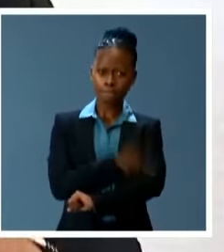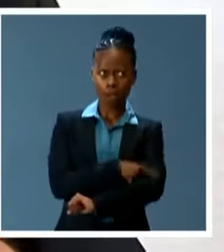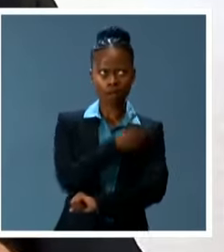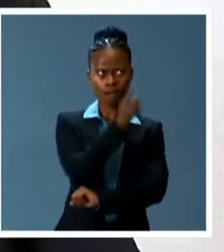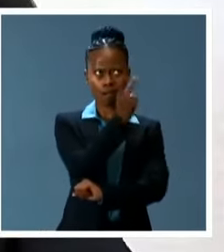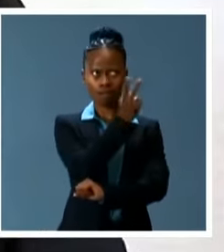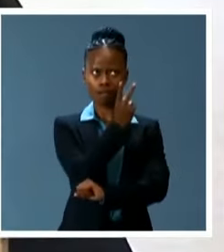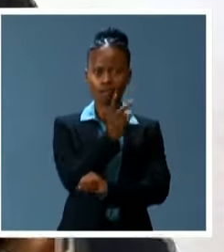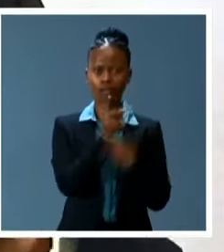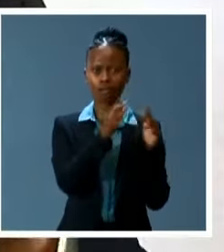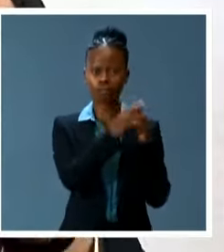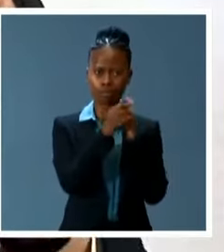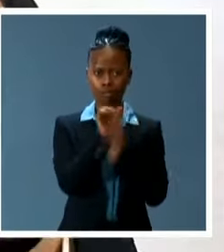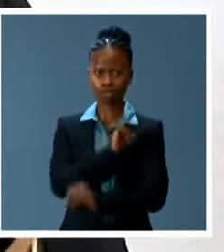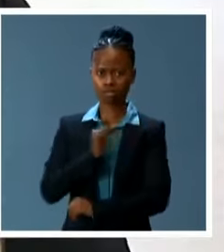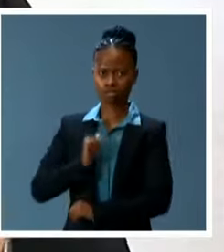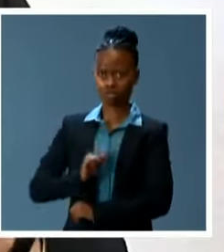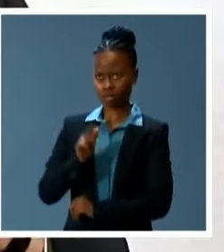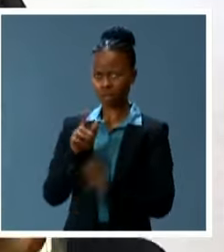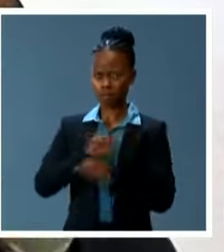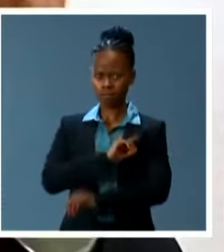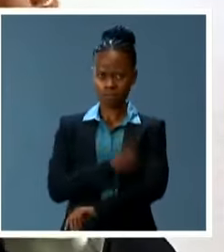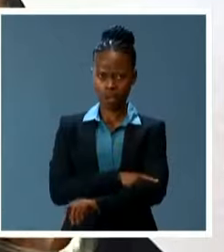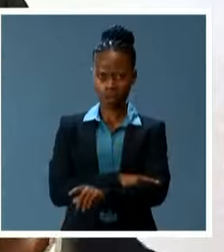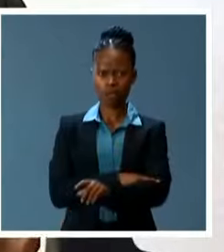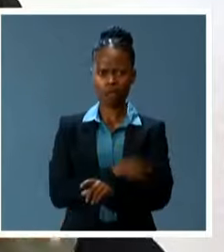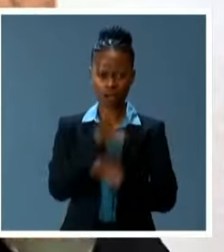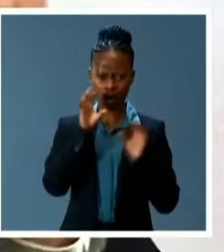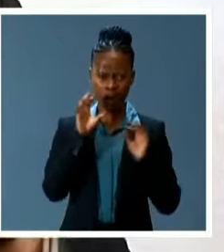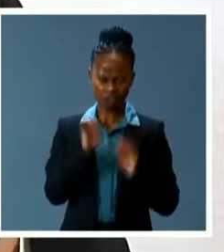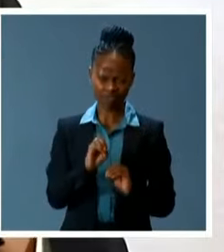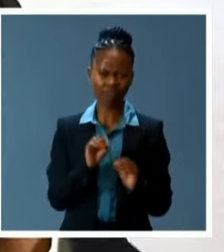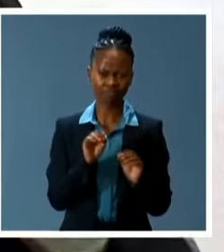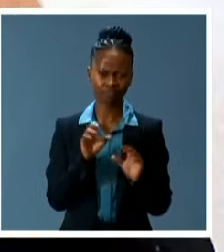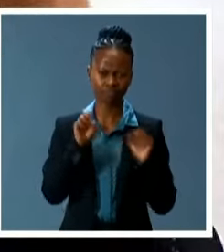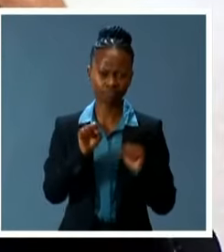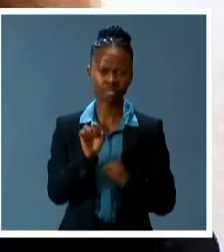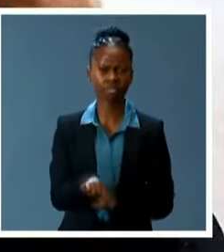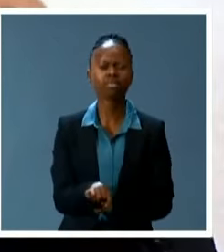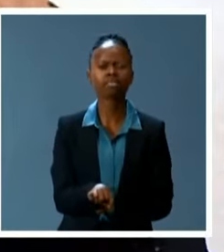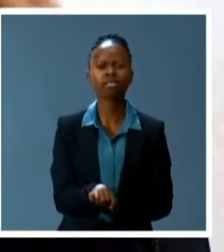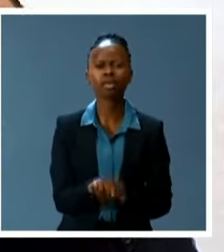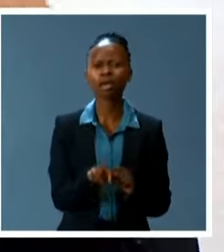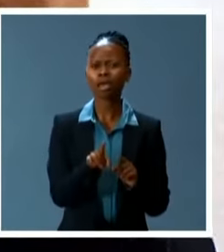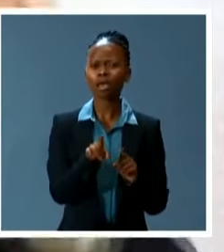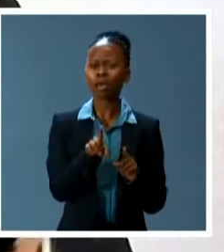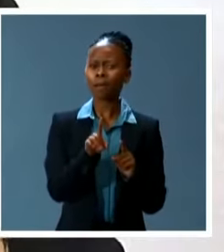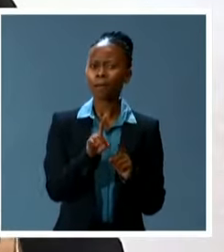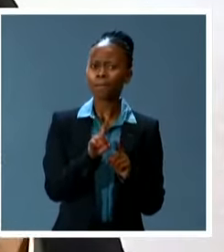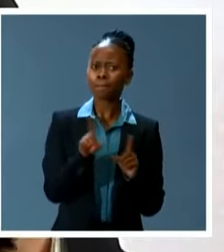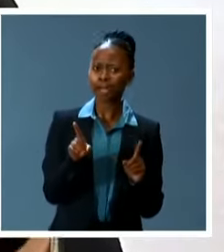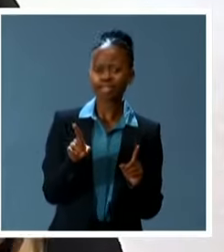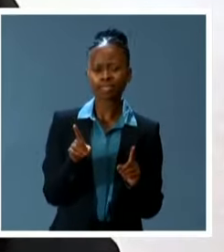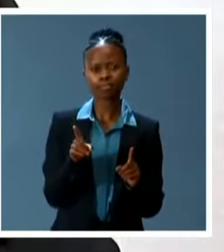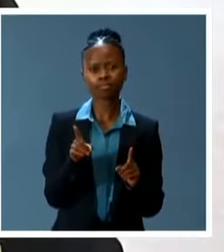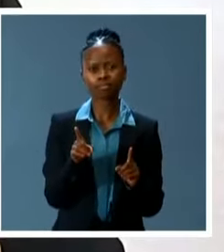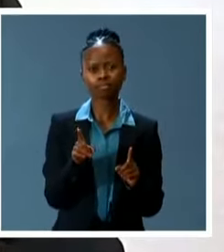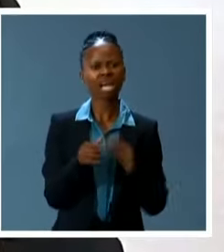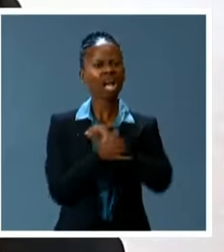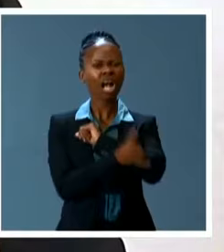capacity building. And that can be done independently of the fact that the technology is today dominated essentially by two